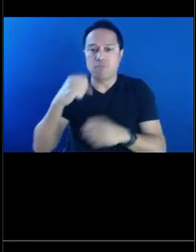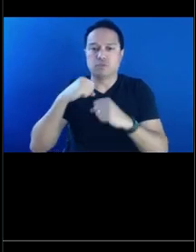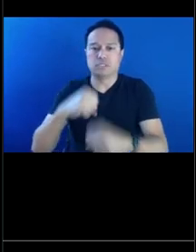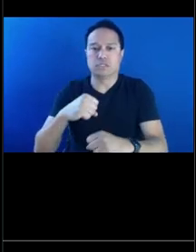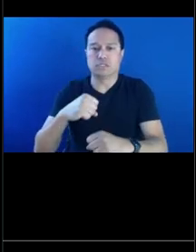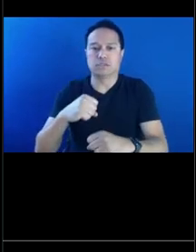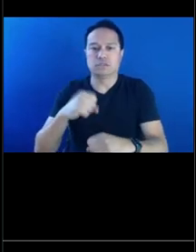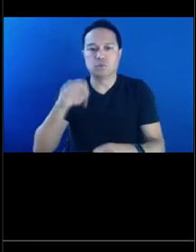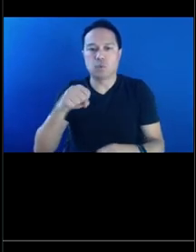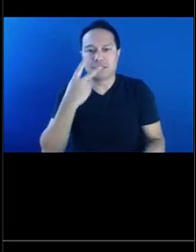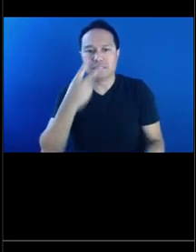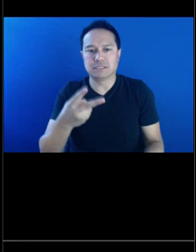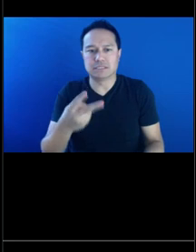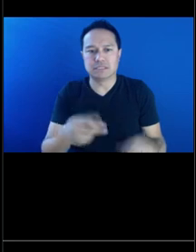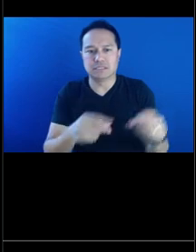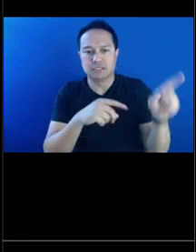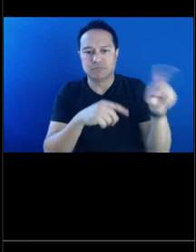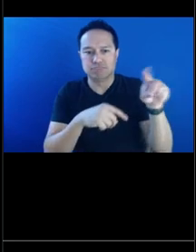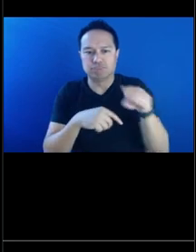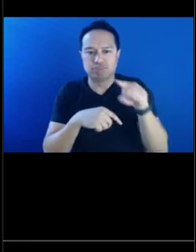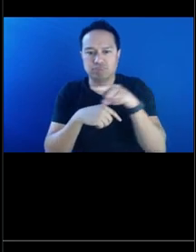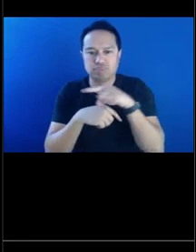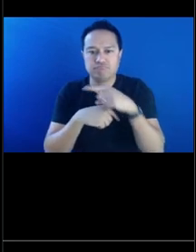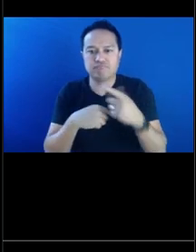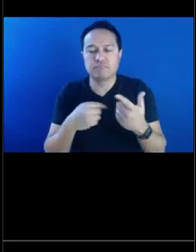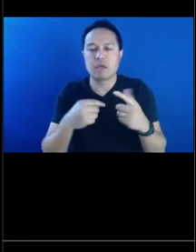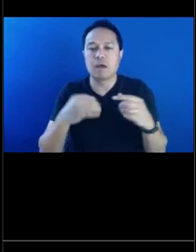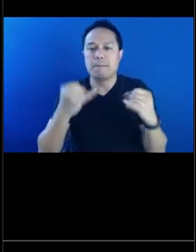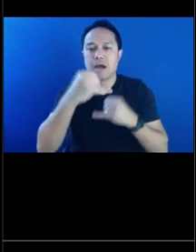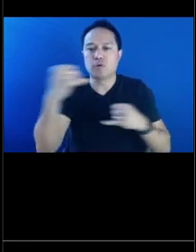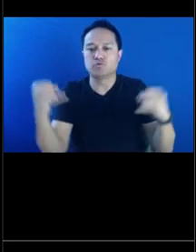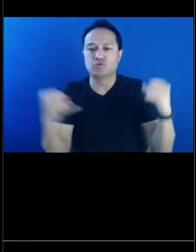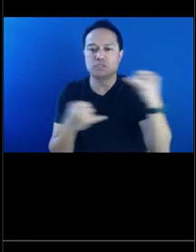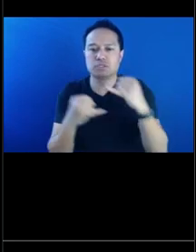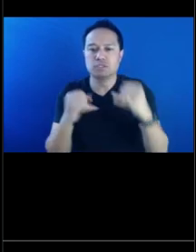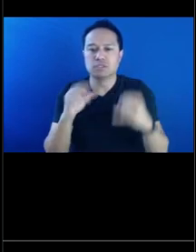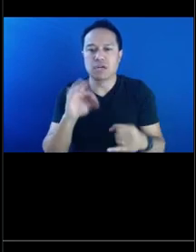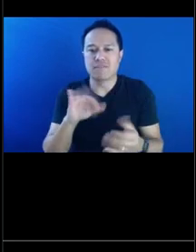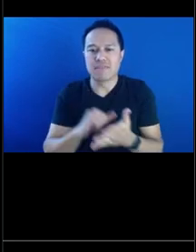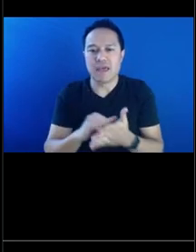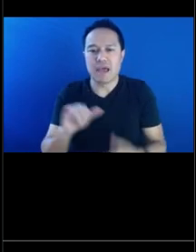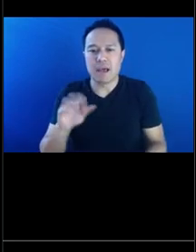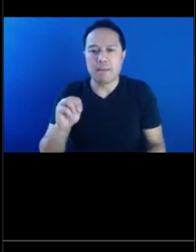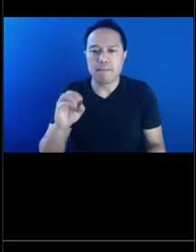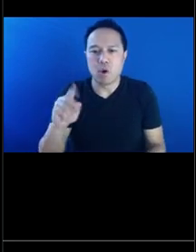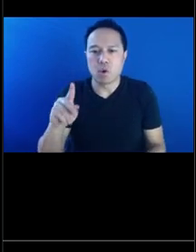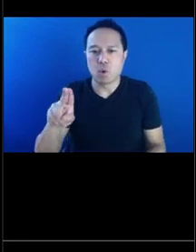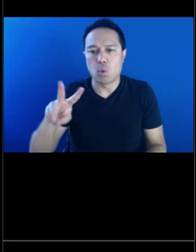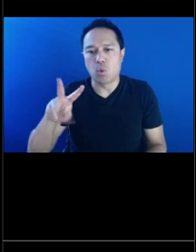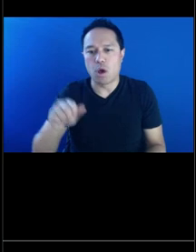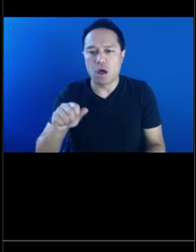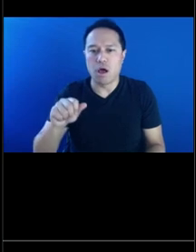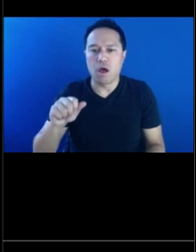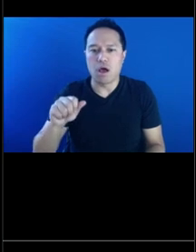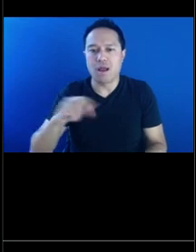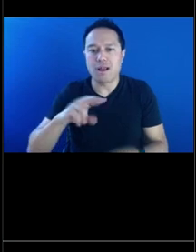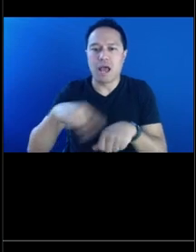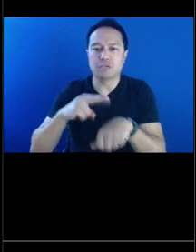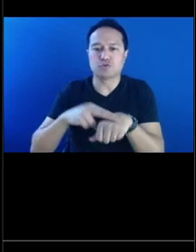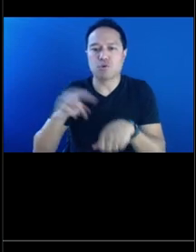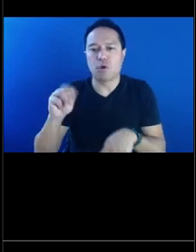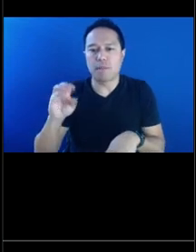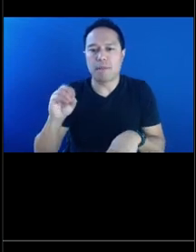boundaries of, or the original boundaries of the Papahanao Makuakea Marine National Monument. And so that's a national monument that